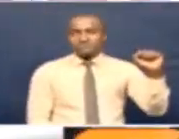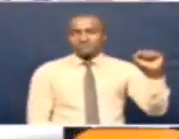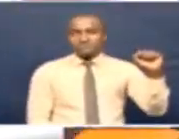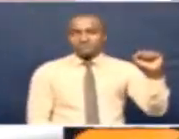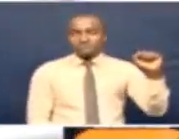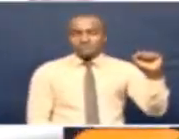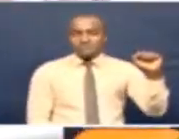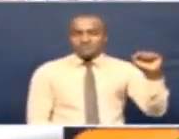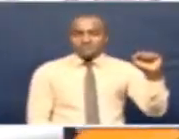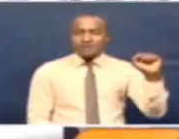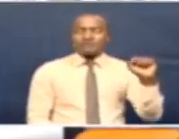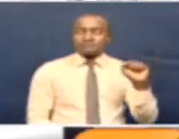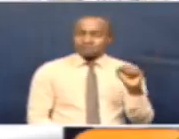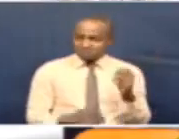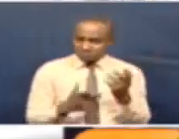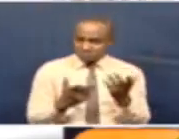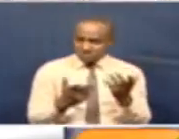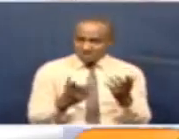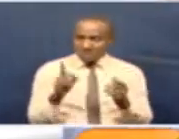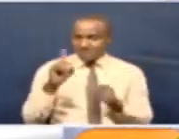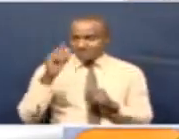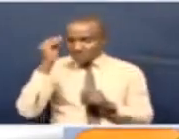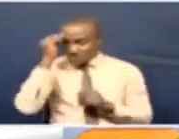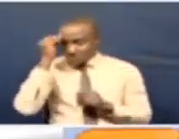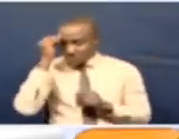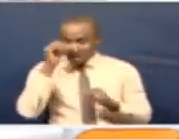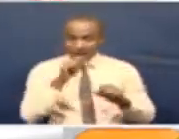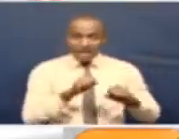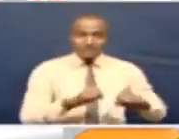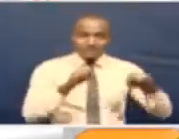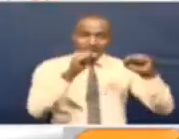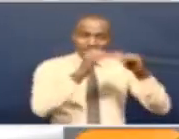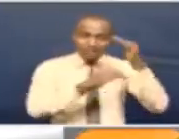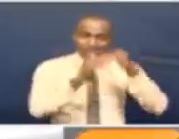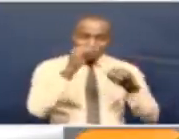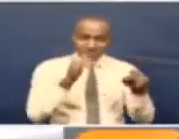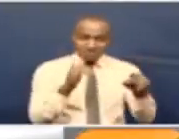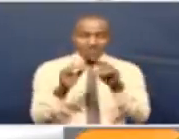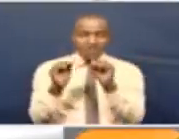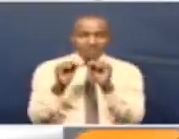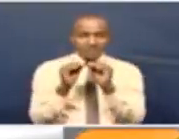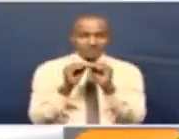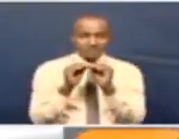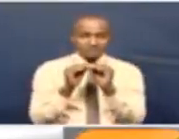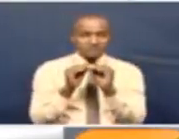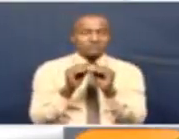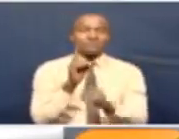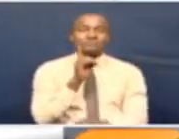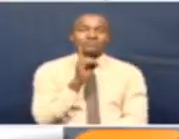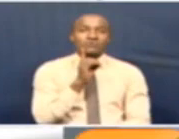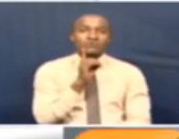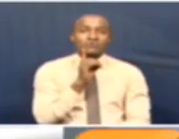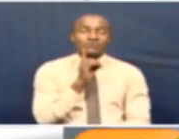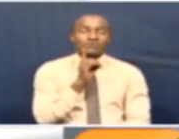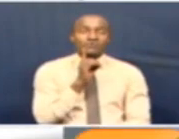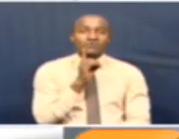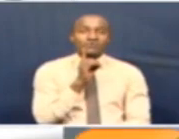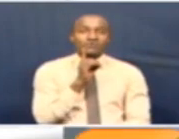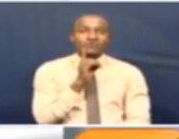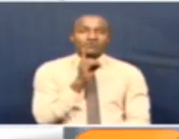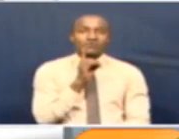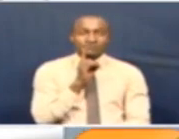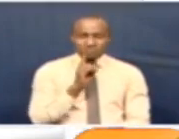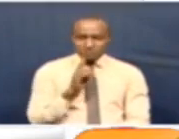Ahead of the meeting between the Minister of Education and the chairpersons of various university boards that is expected to take place tomorrow, the